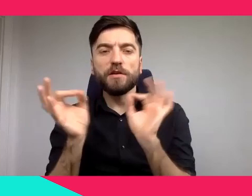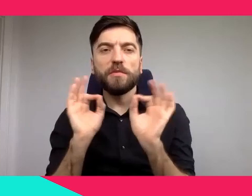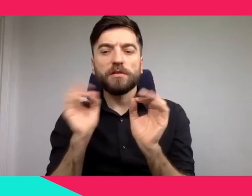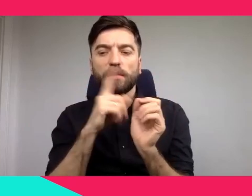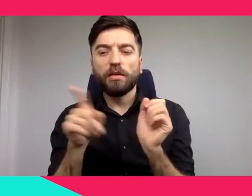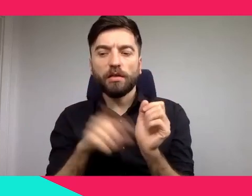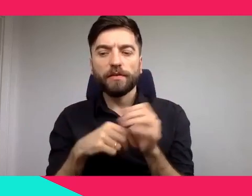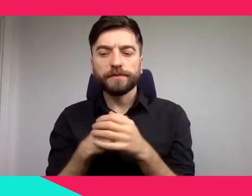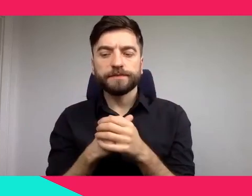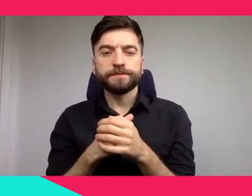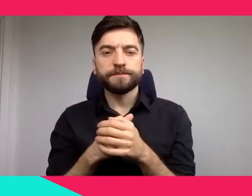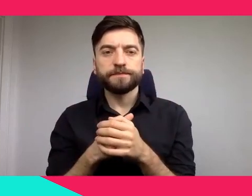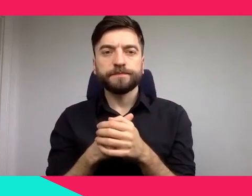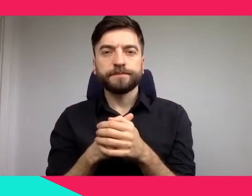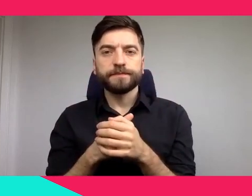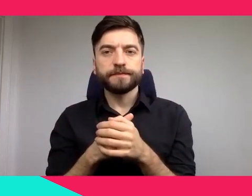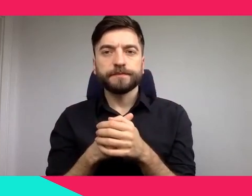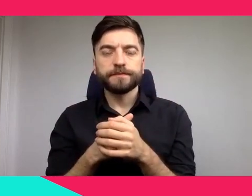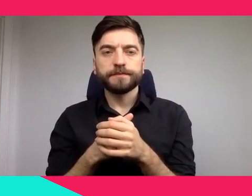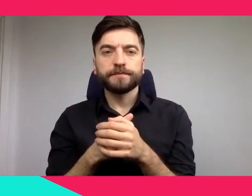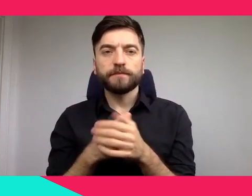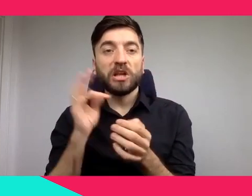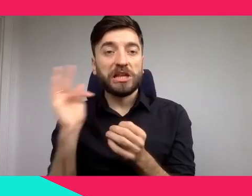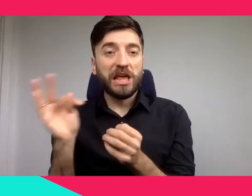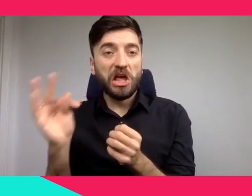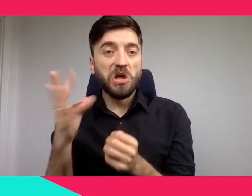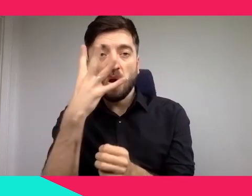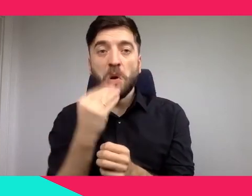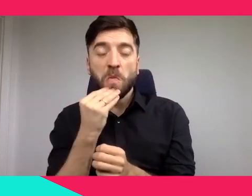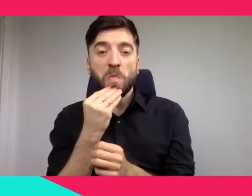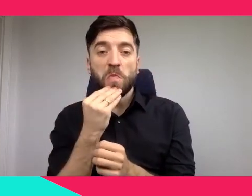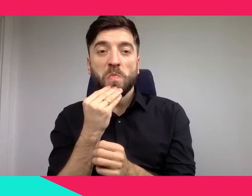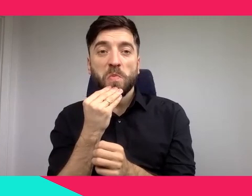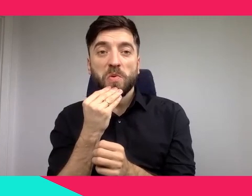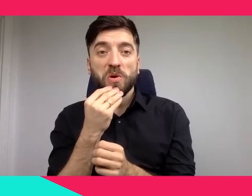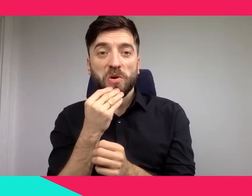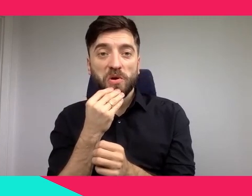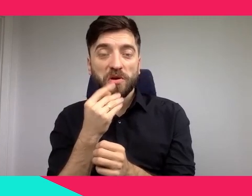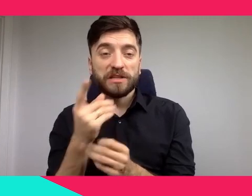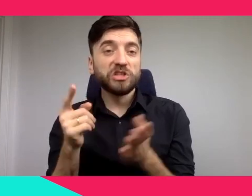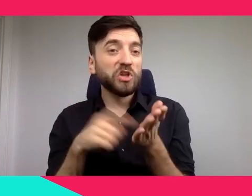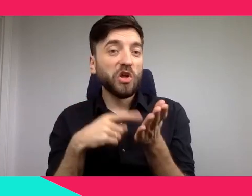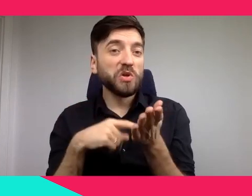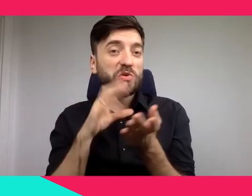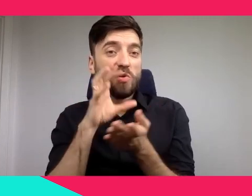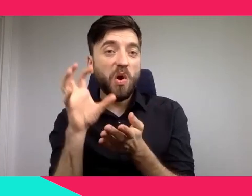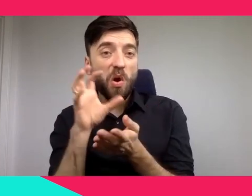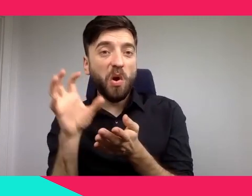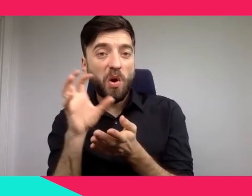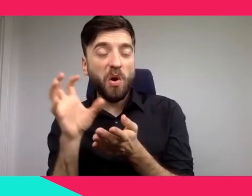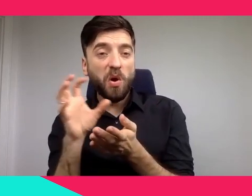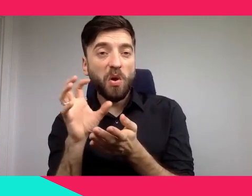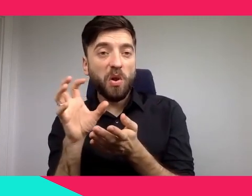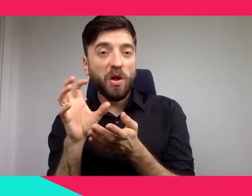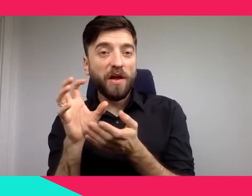more seen than, for instance, The Night Watch by Rembrandt, which is also an indication about what they